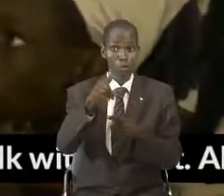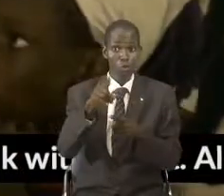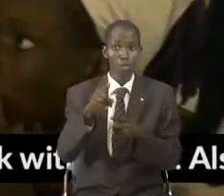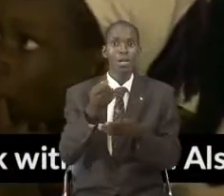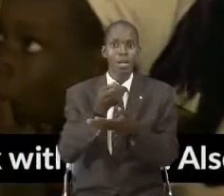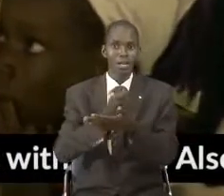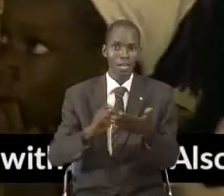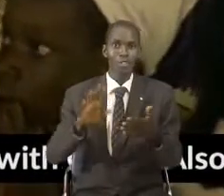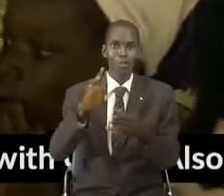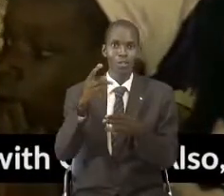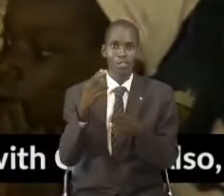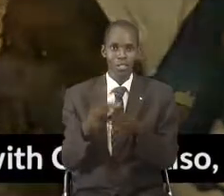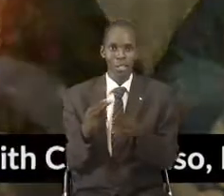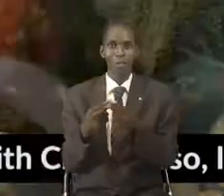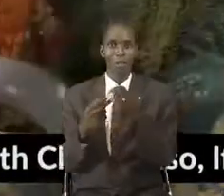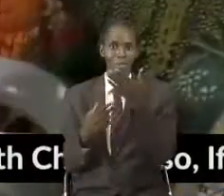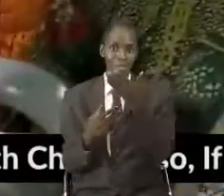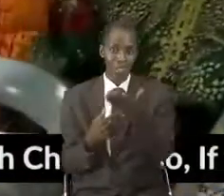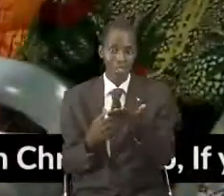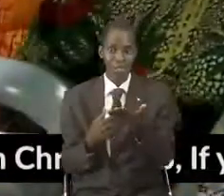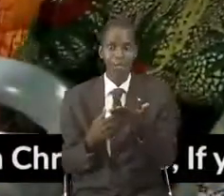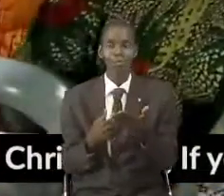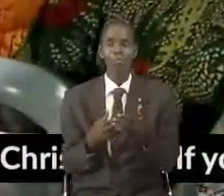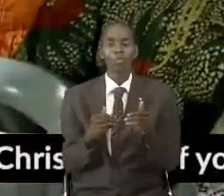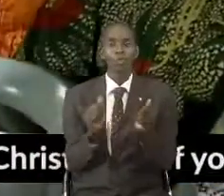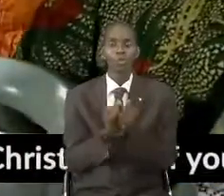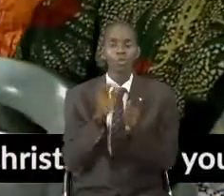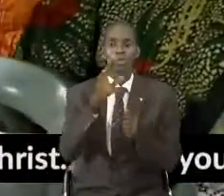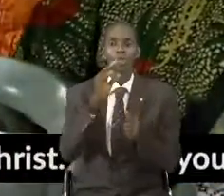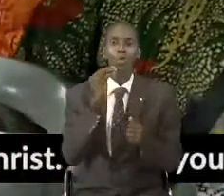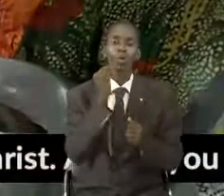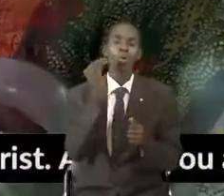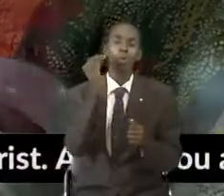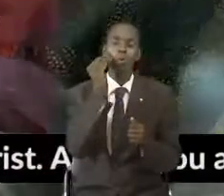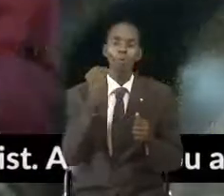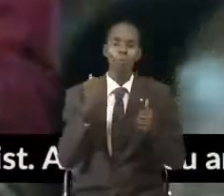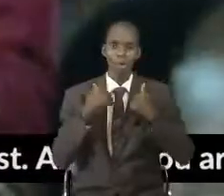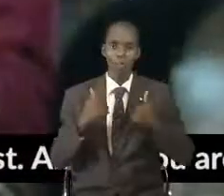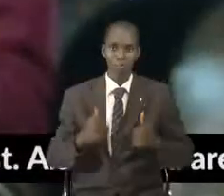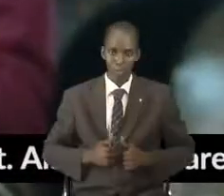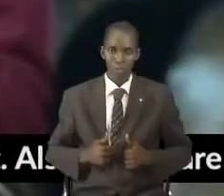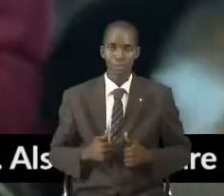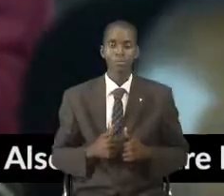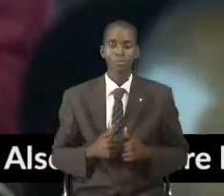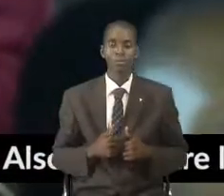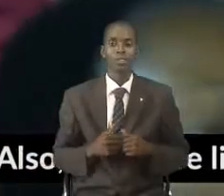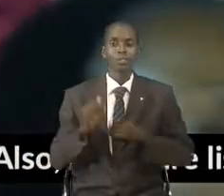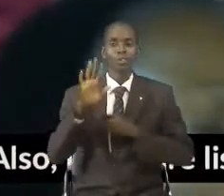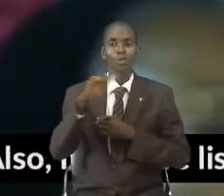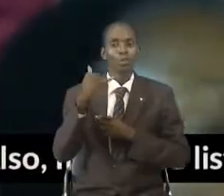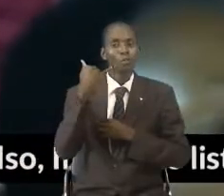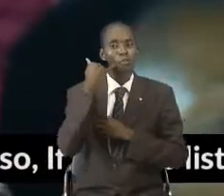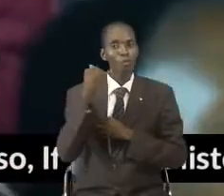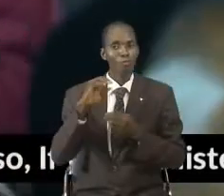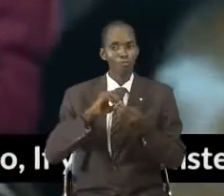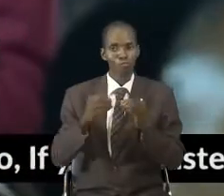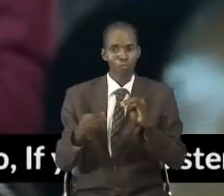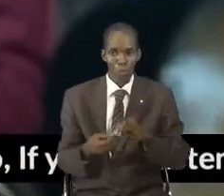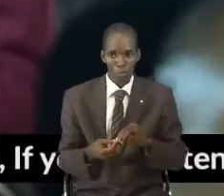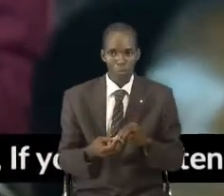Their phone numbers. And as you write the phone numbers, check them up.